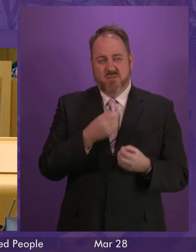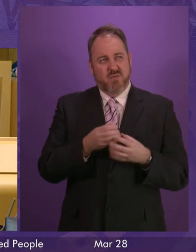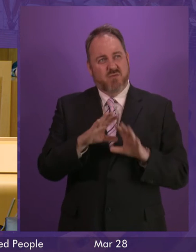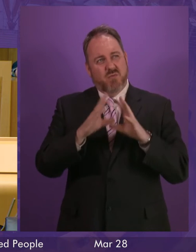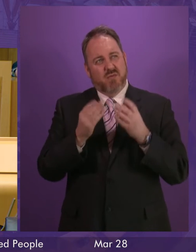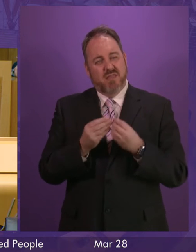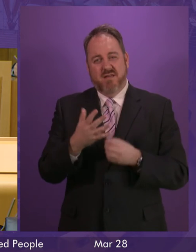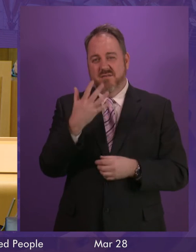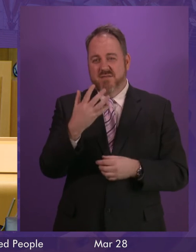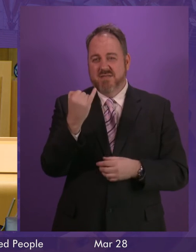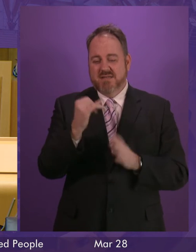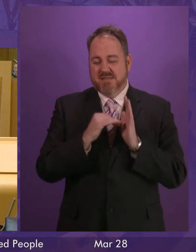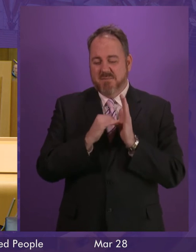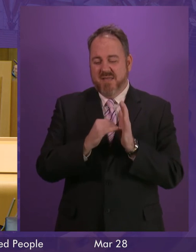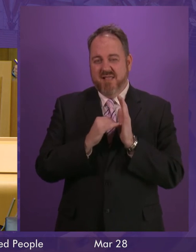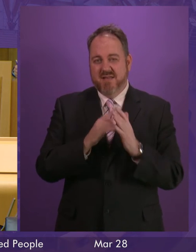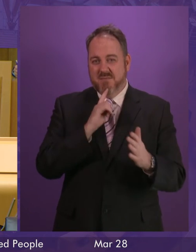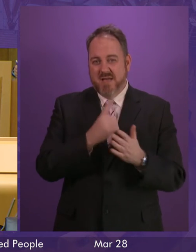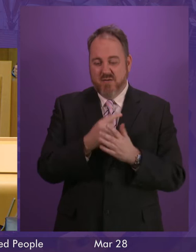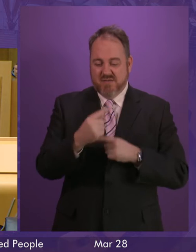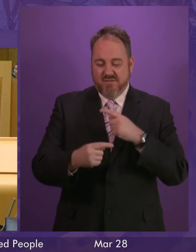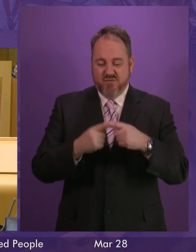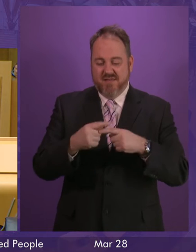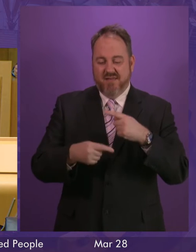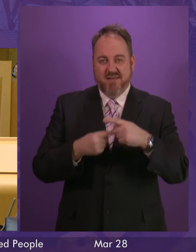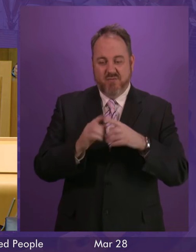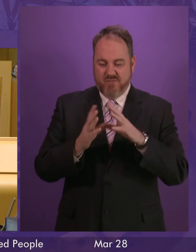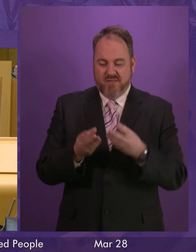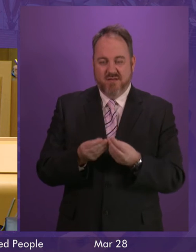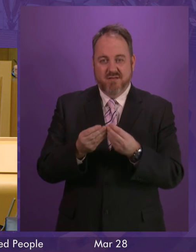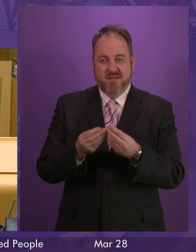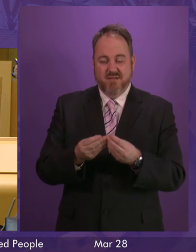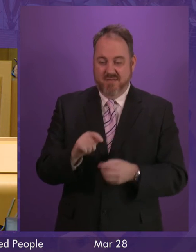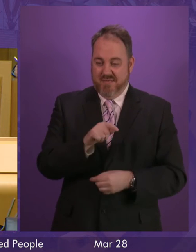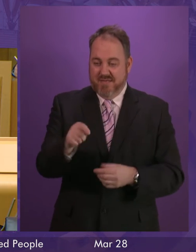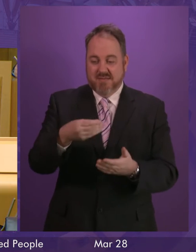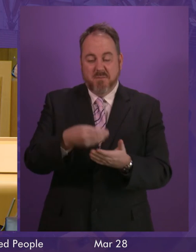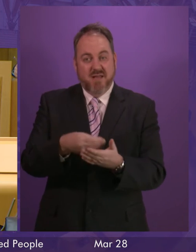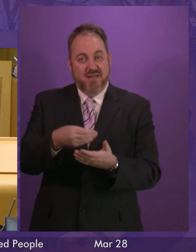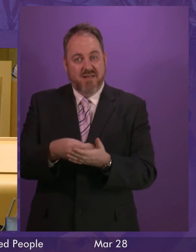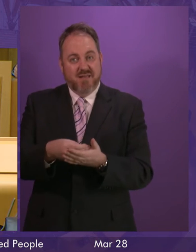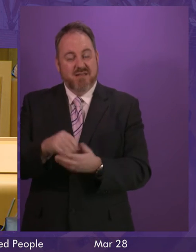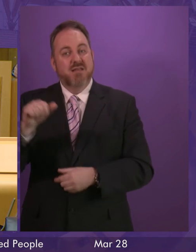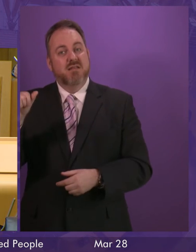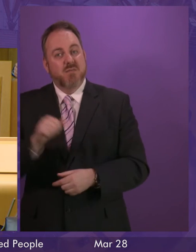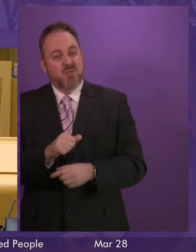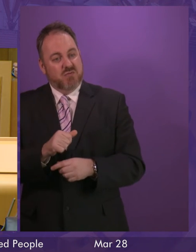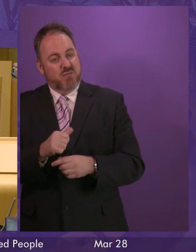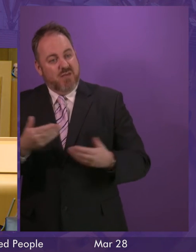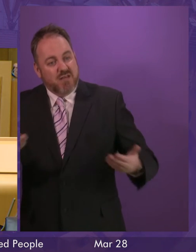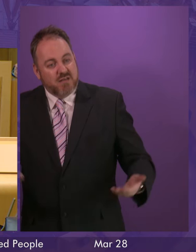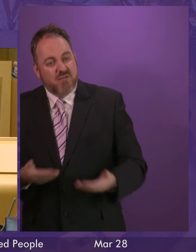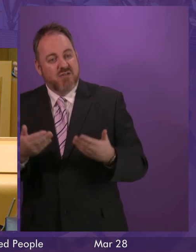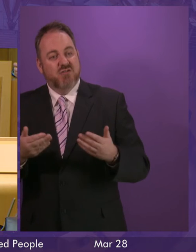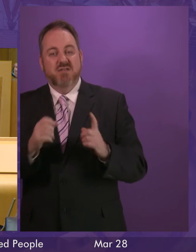a year. To be clear what this money is for, it is for disabled people to live and experience a quality of life that everyone